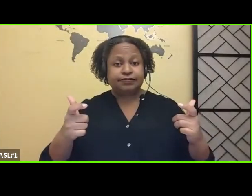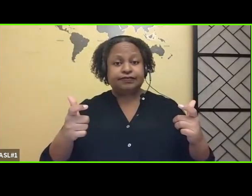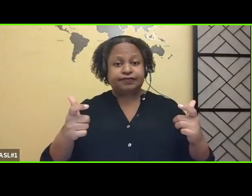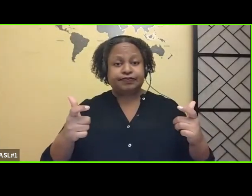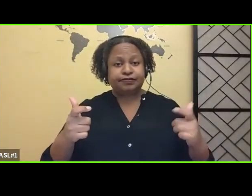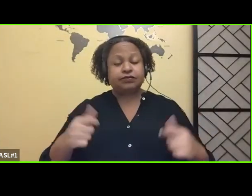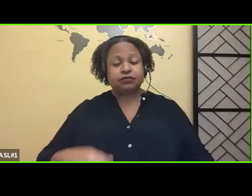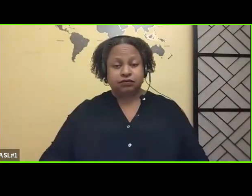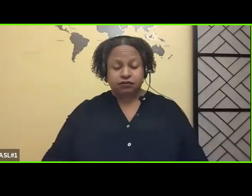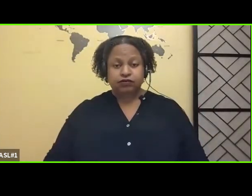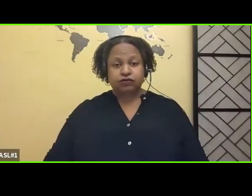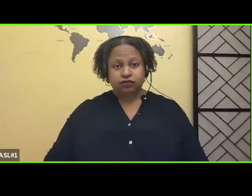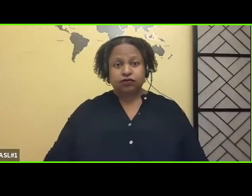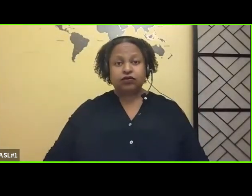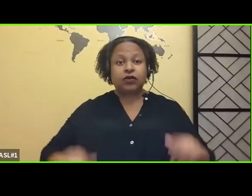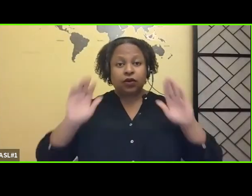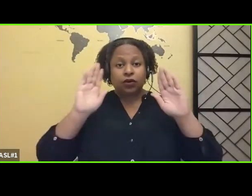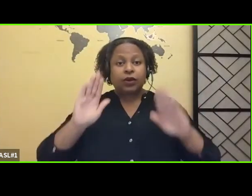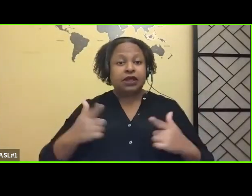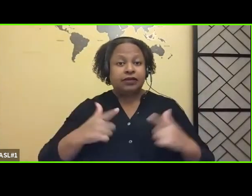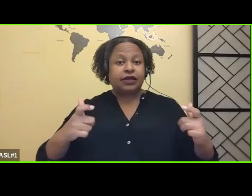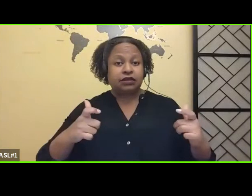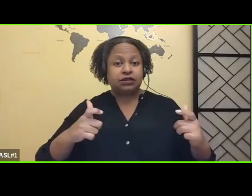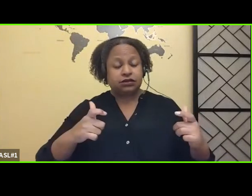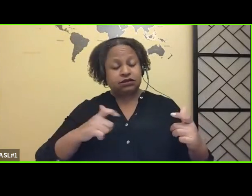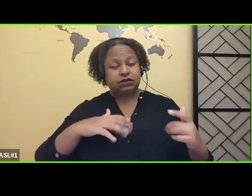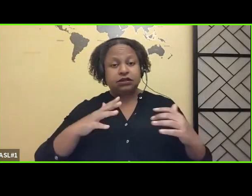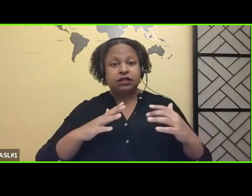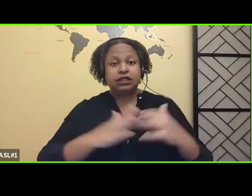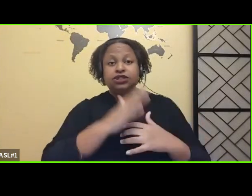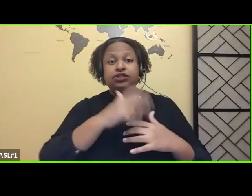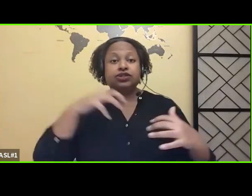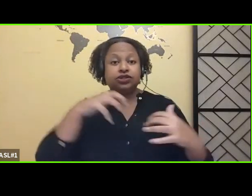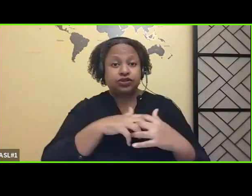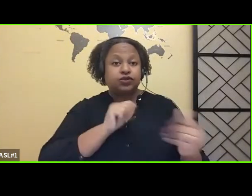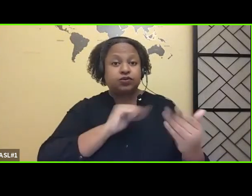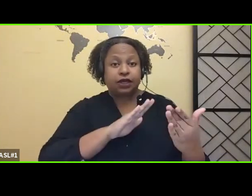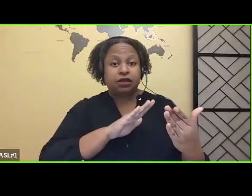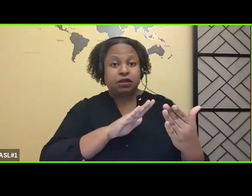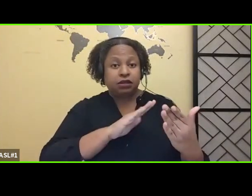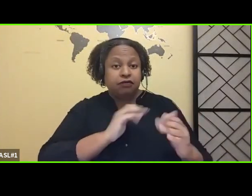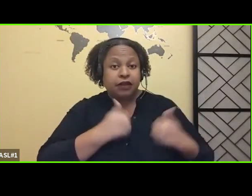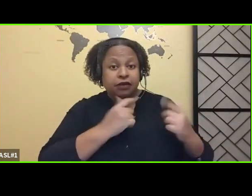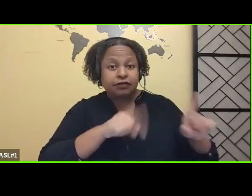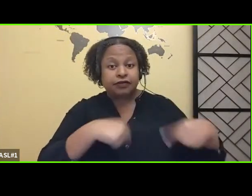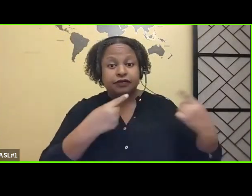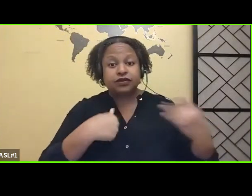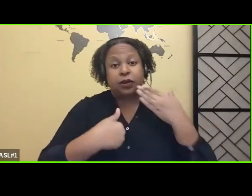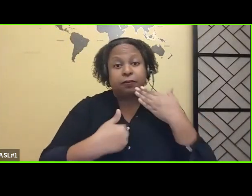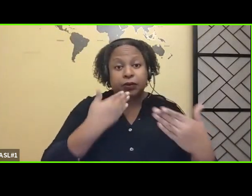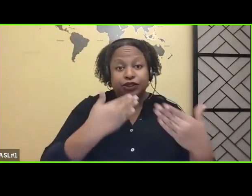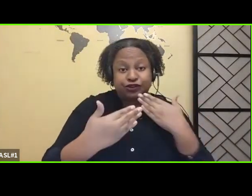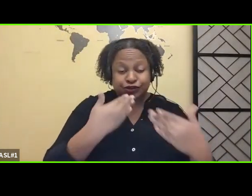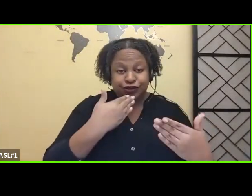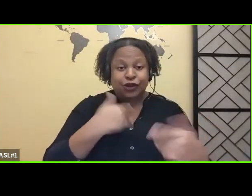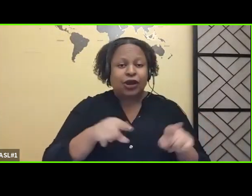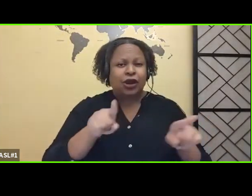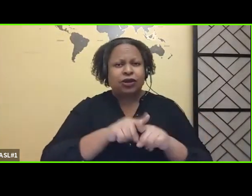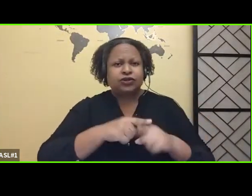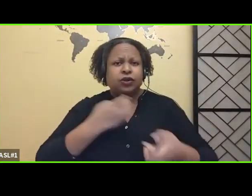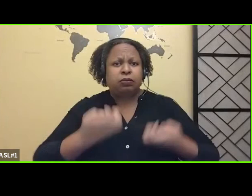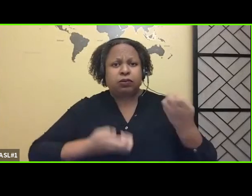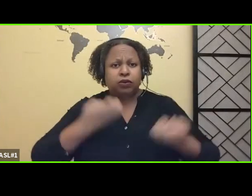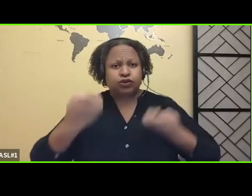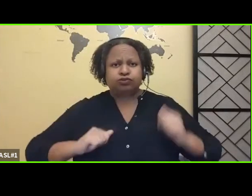things that have been done in our way of life. And so I say miigwech to that. And I'm also very emotional